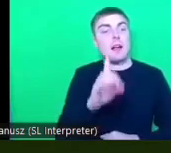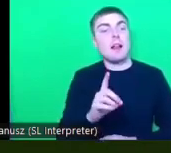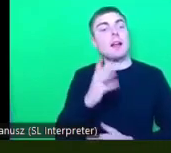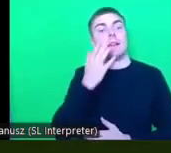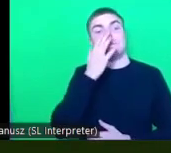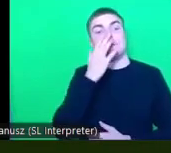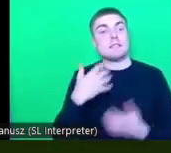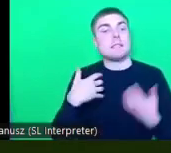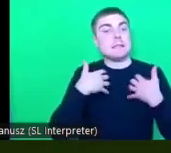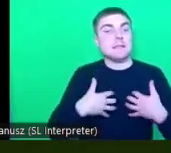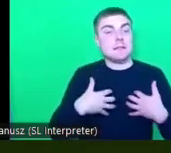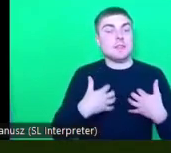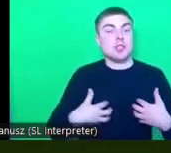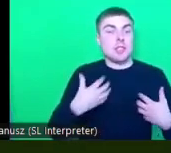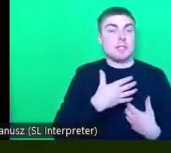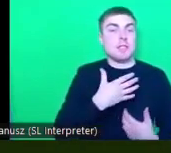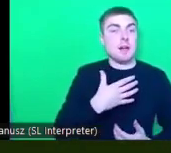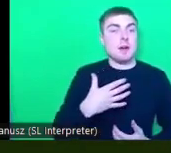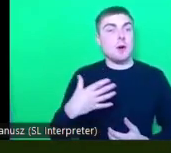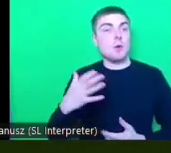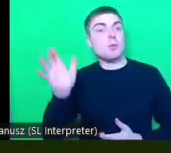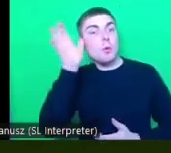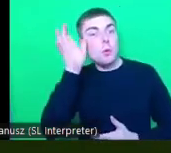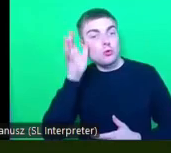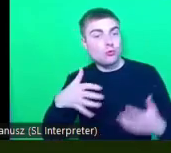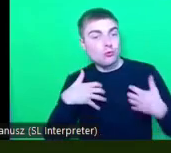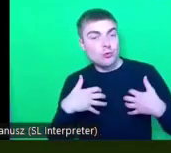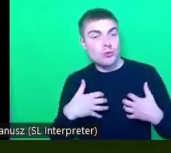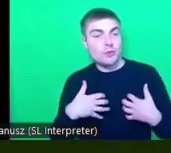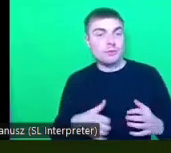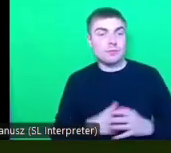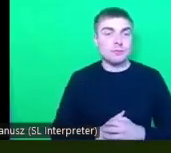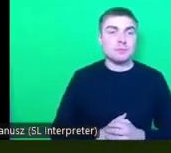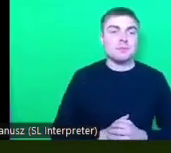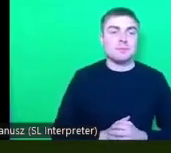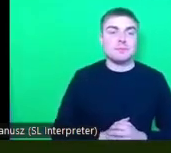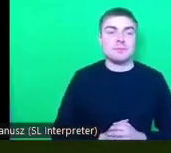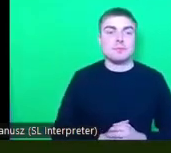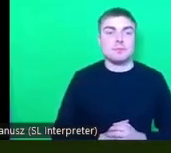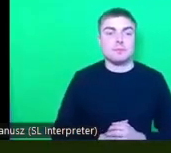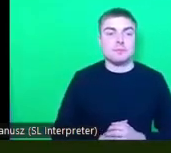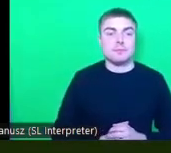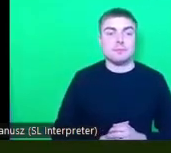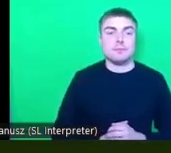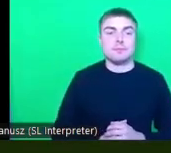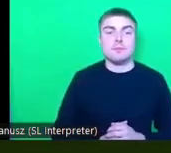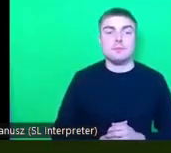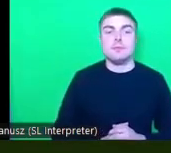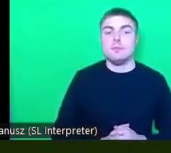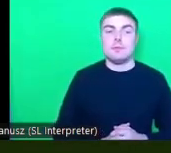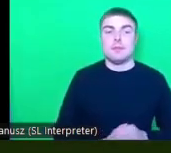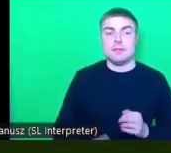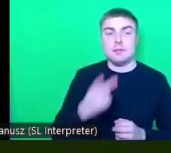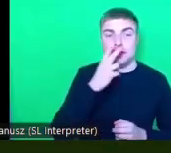of their harvest. And here we actually see the opposite pattern. So in